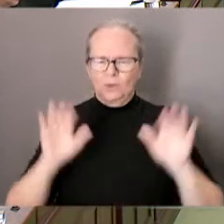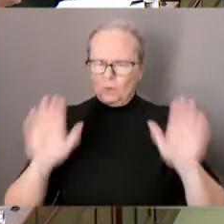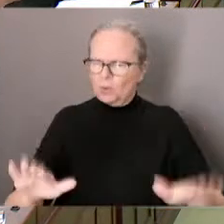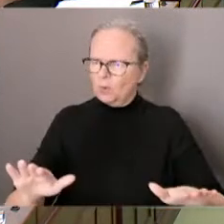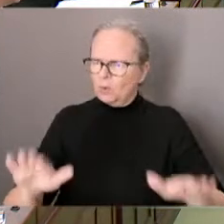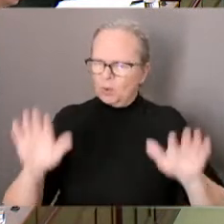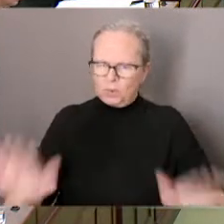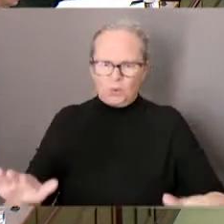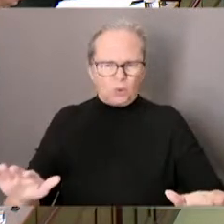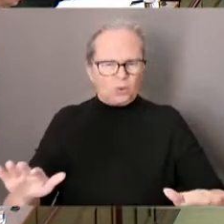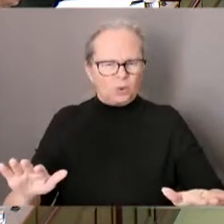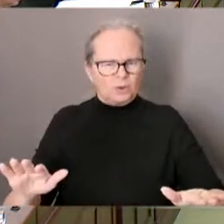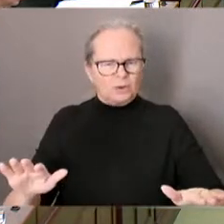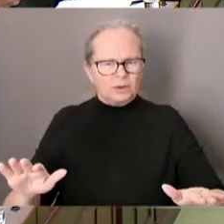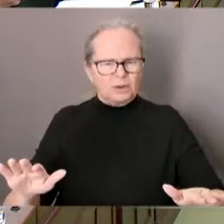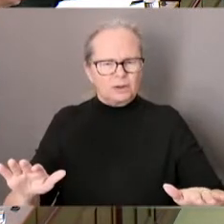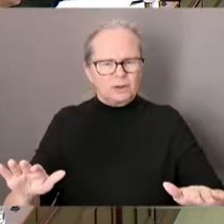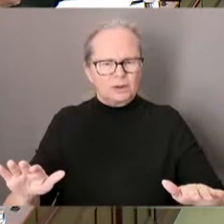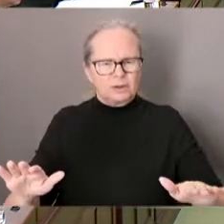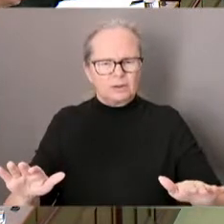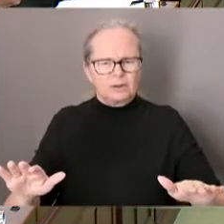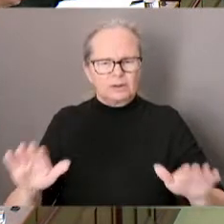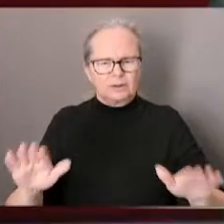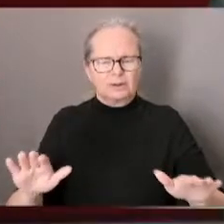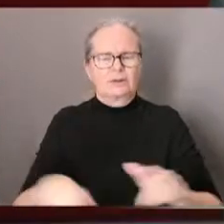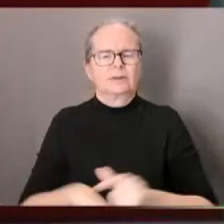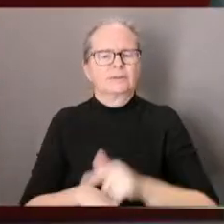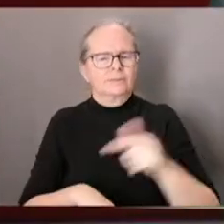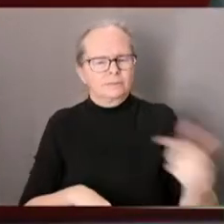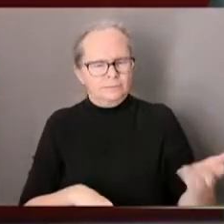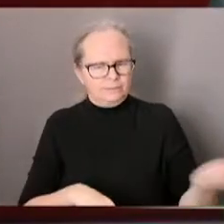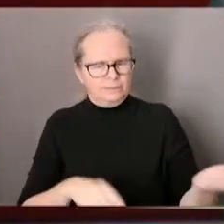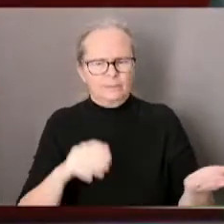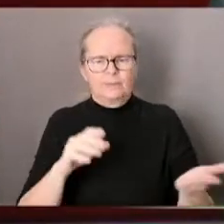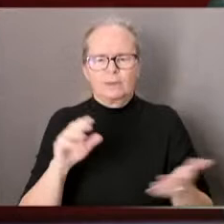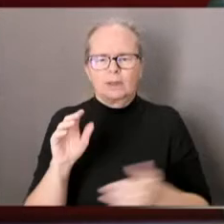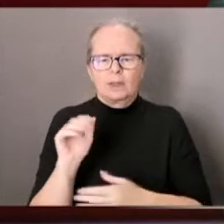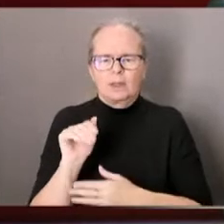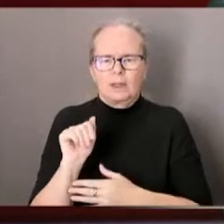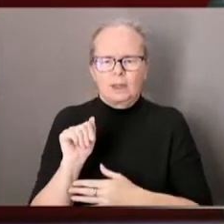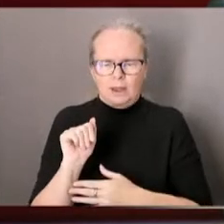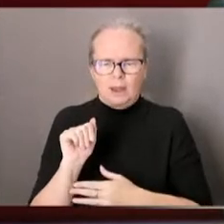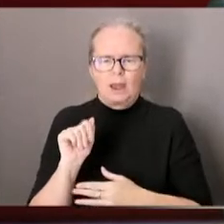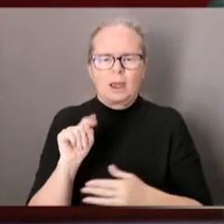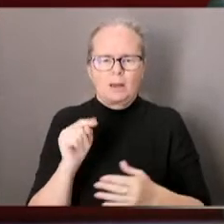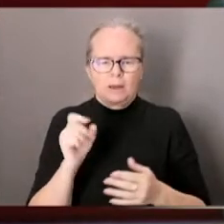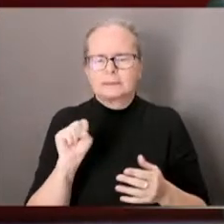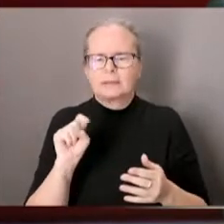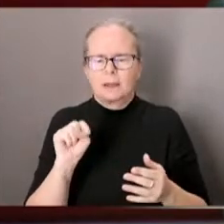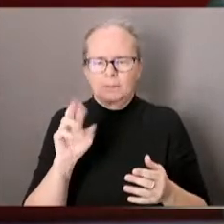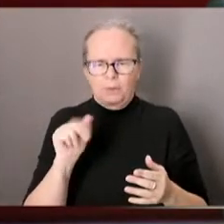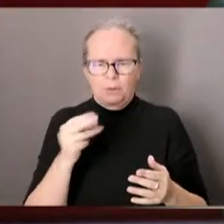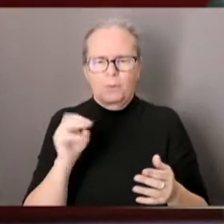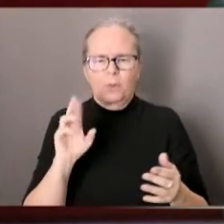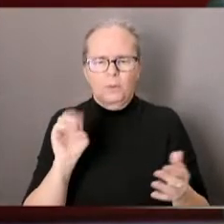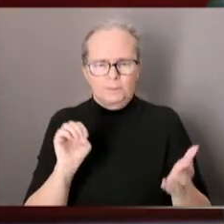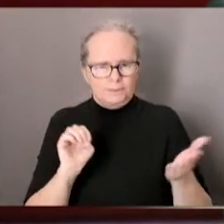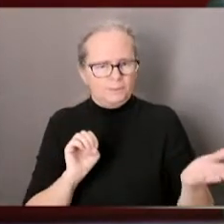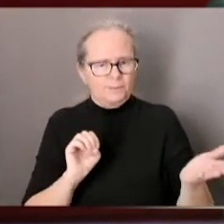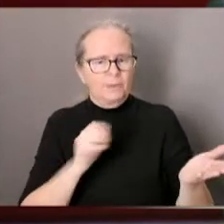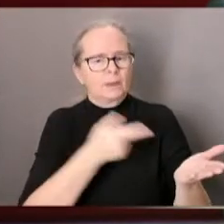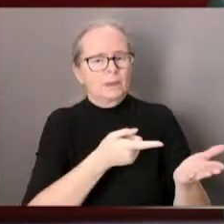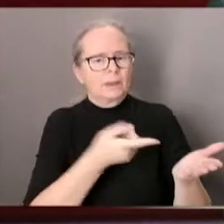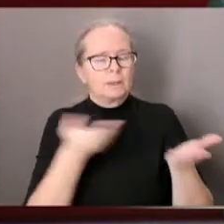Strathmore has the call thank you Mr Speaker it has been an honor to serve you in this house as a minister a private member and as an opposition